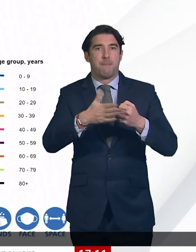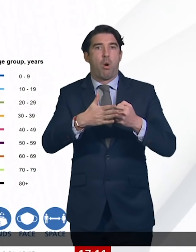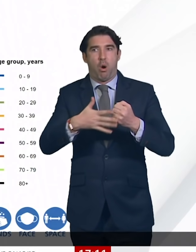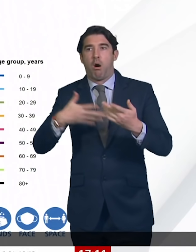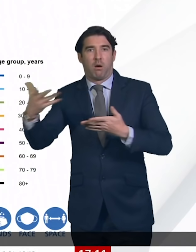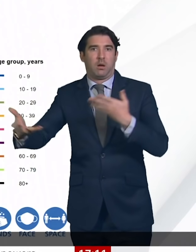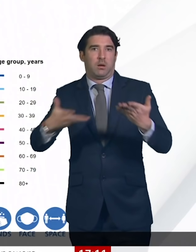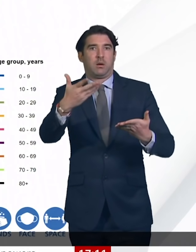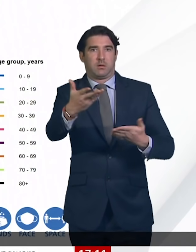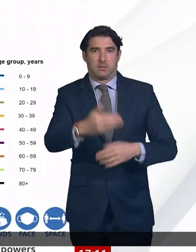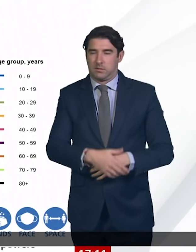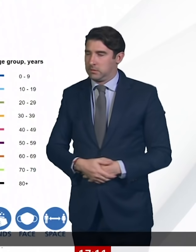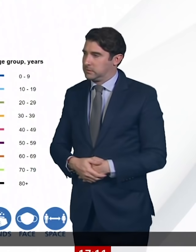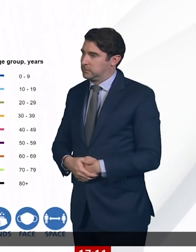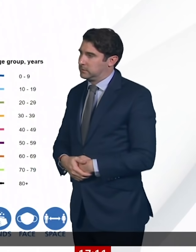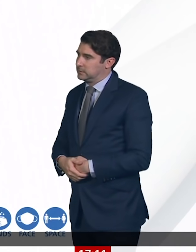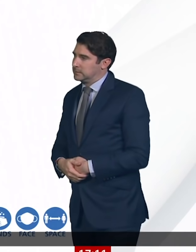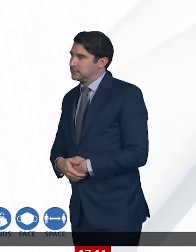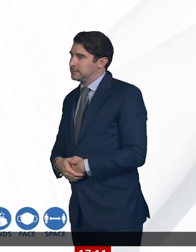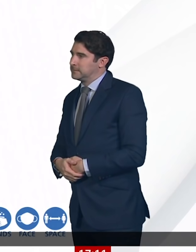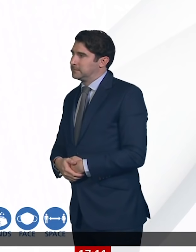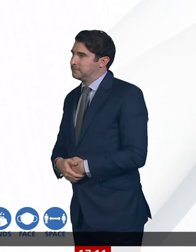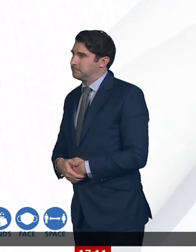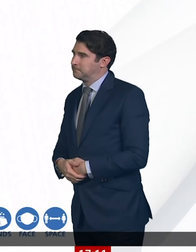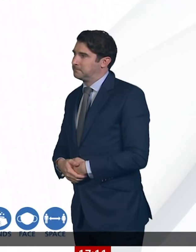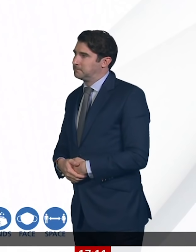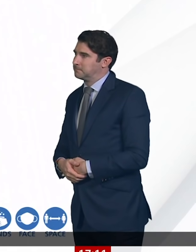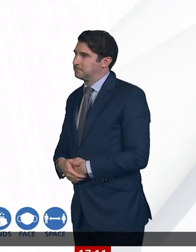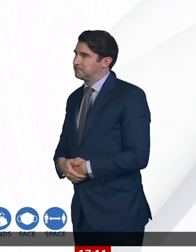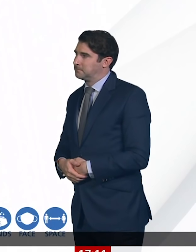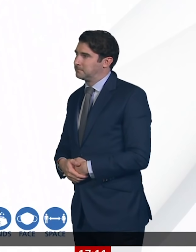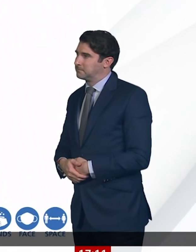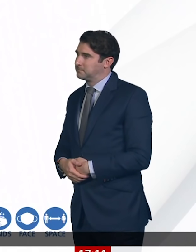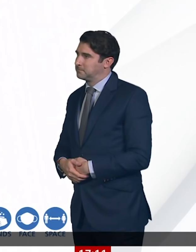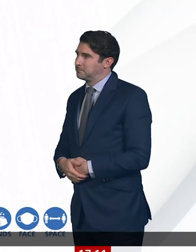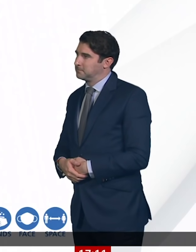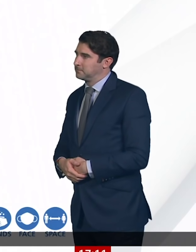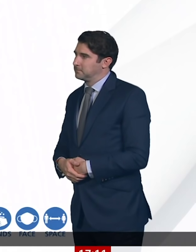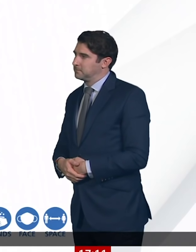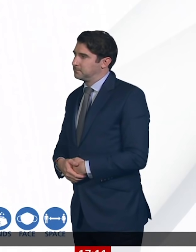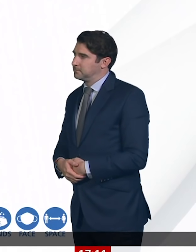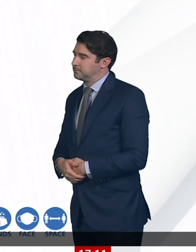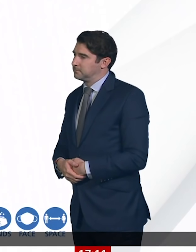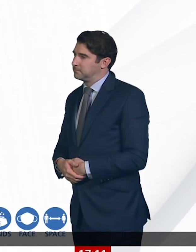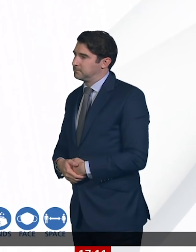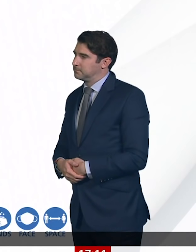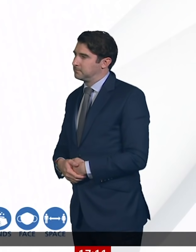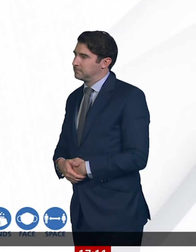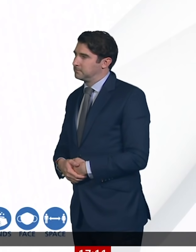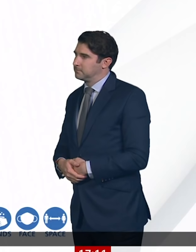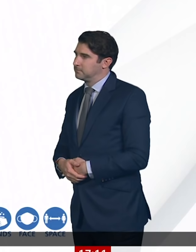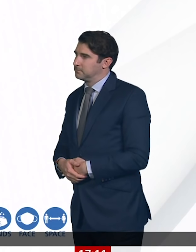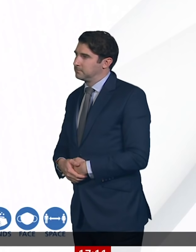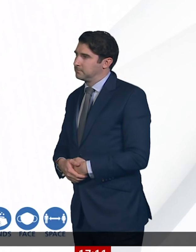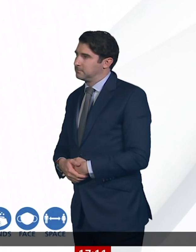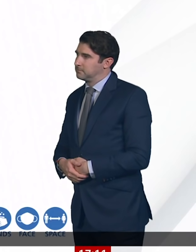the country. Next slide, please. it's important to differentiate between different